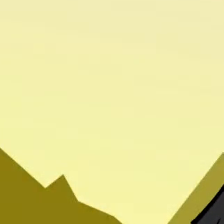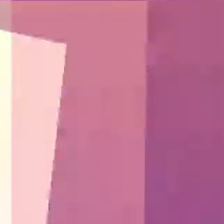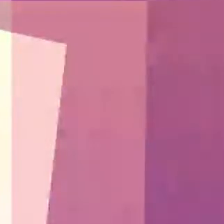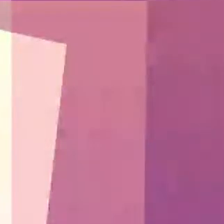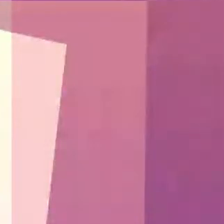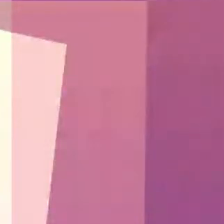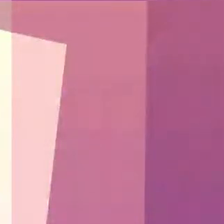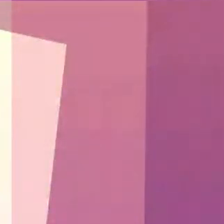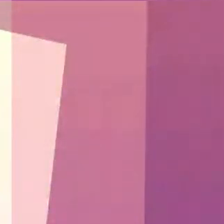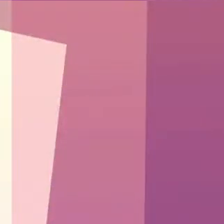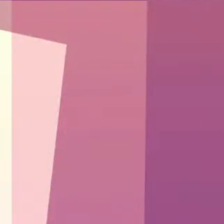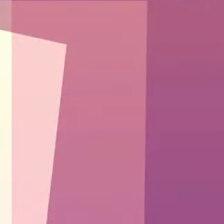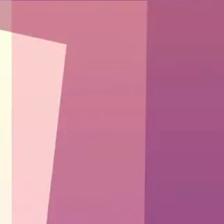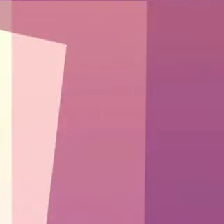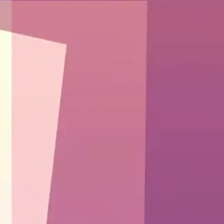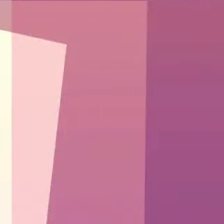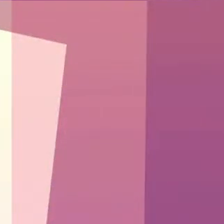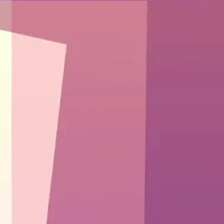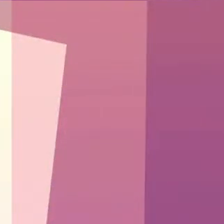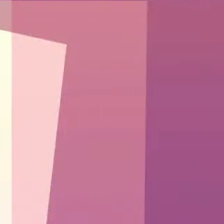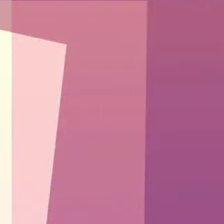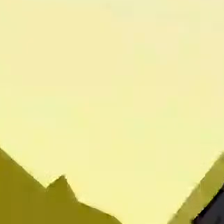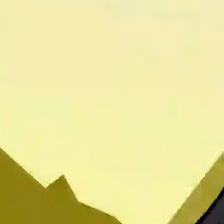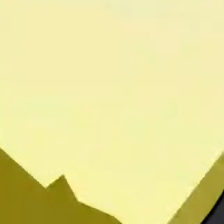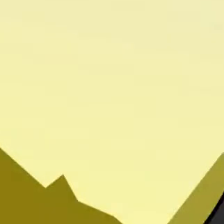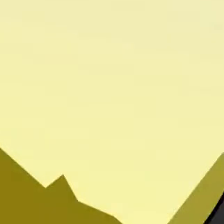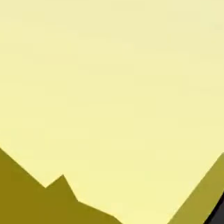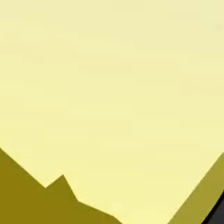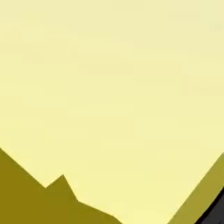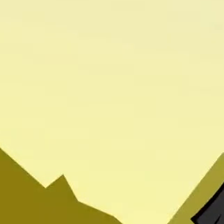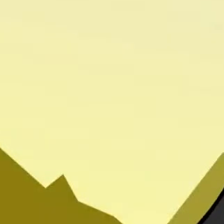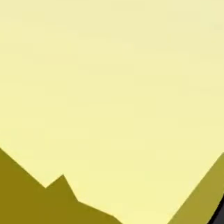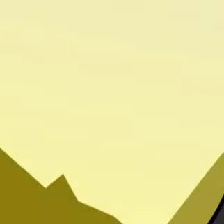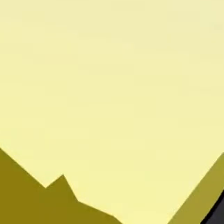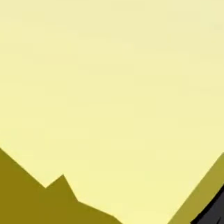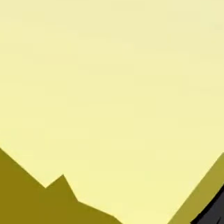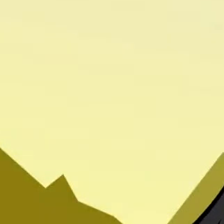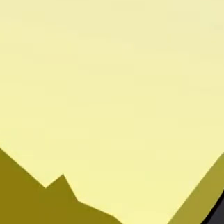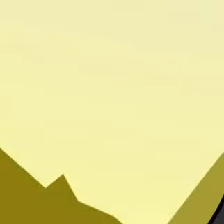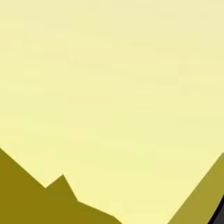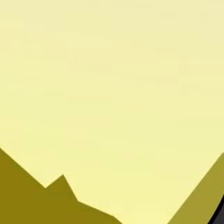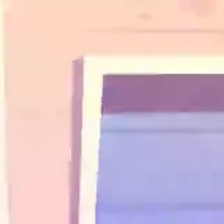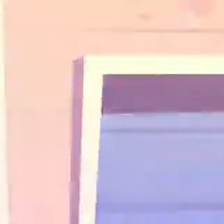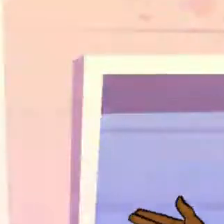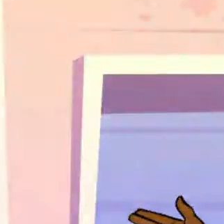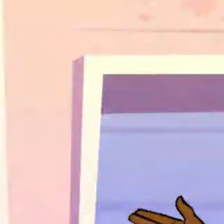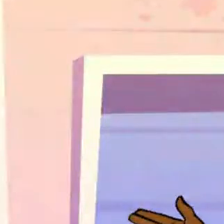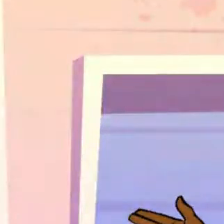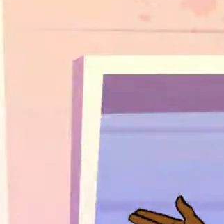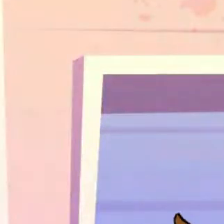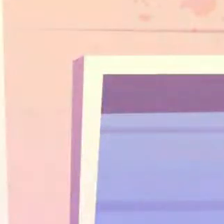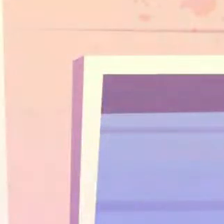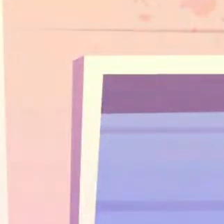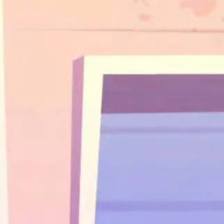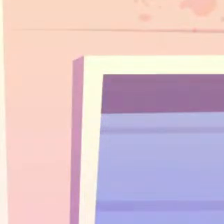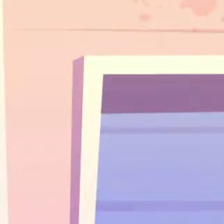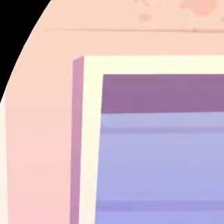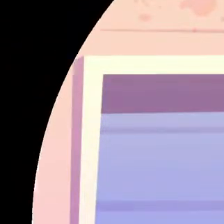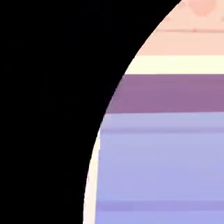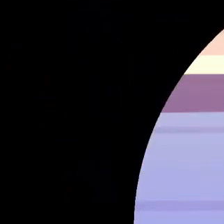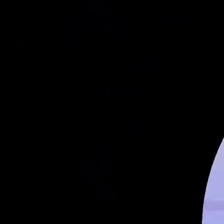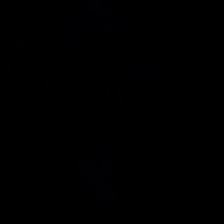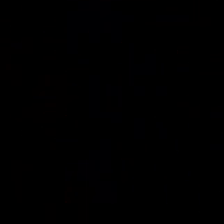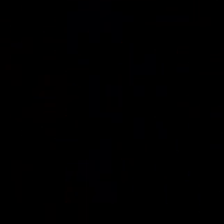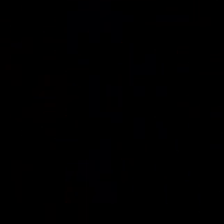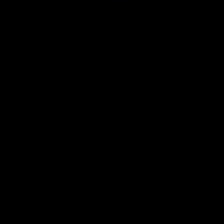Right. Shall we finish building this fort, then? Sure, but could you wash your hands first, Uncle Kevin? Absolutely, Carly.